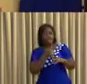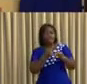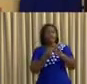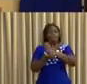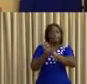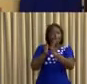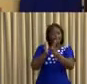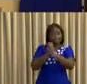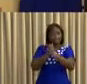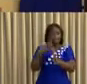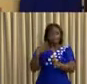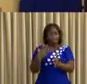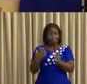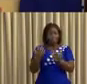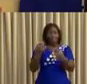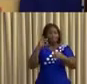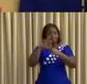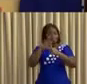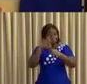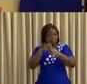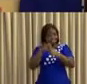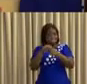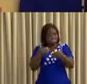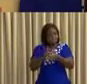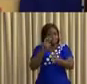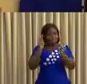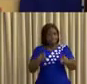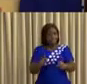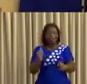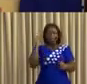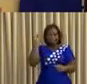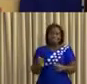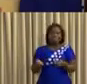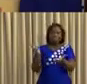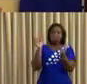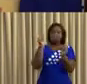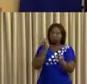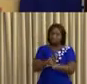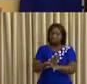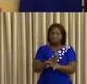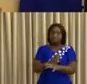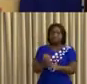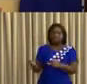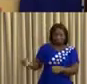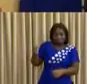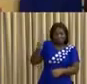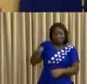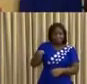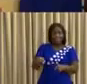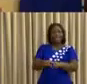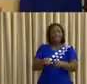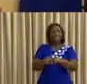expires, a duly elected person must be ready to be sworn in as president of the